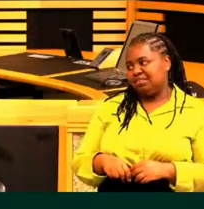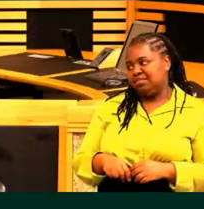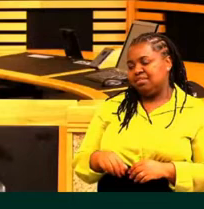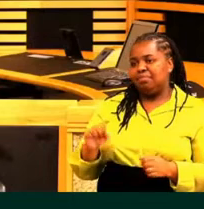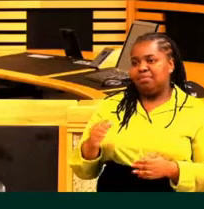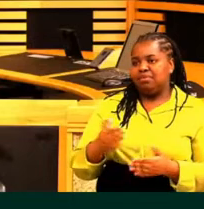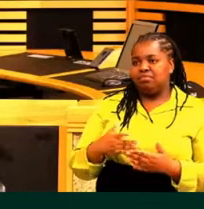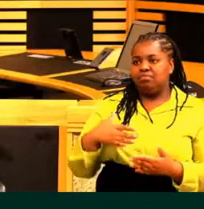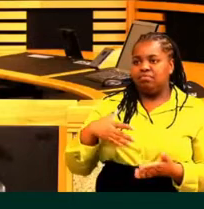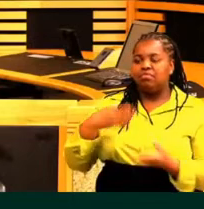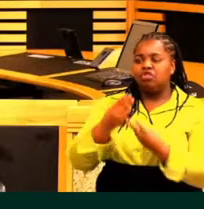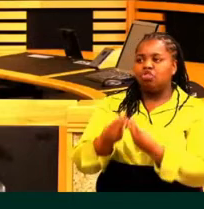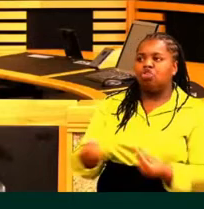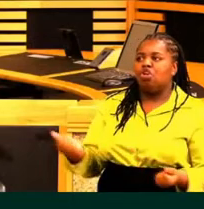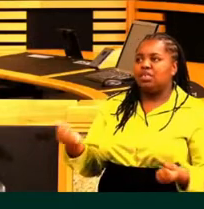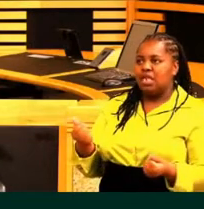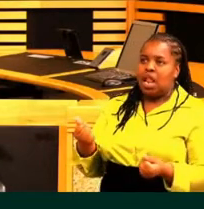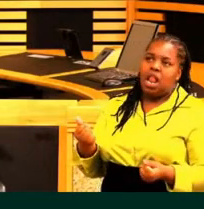to table resolutions